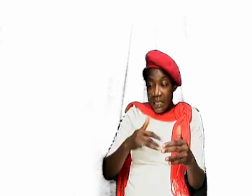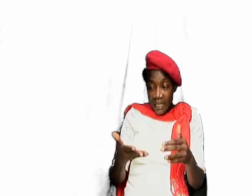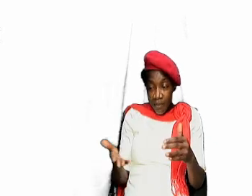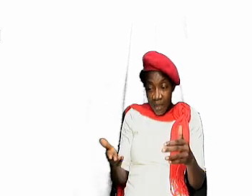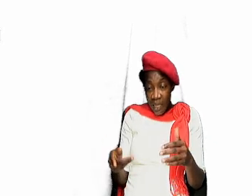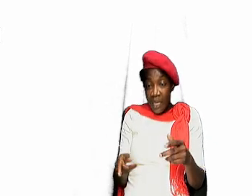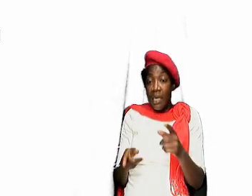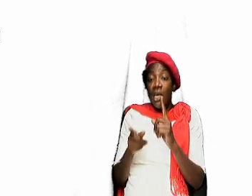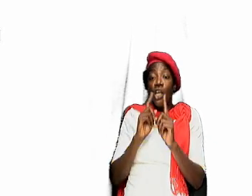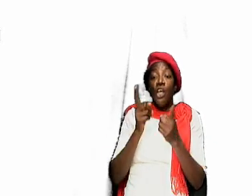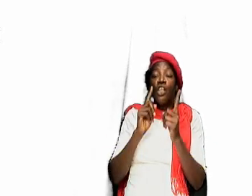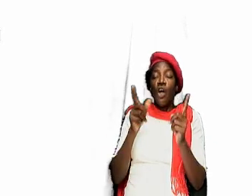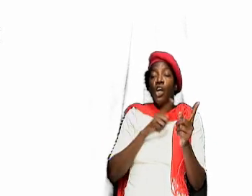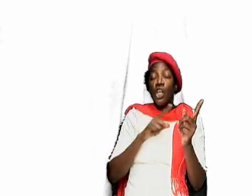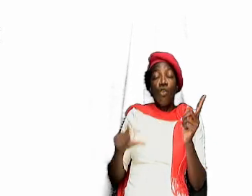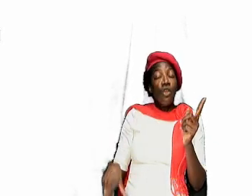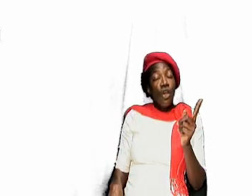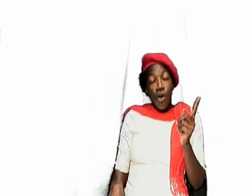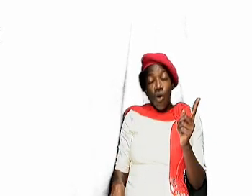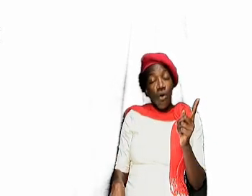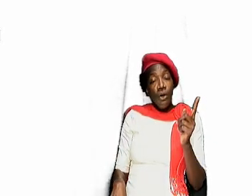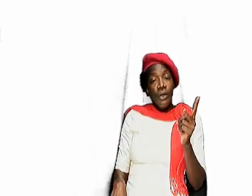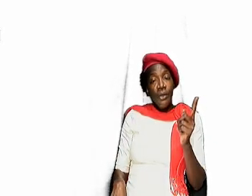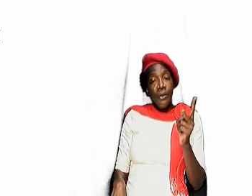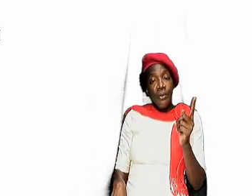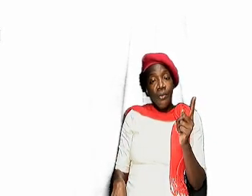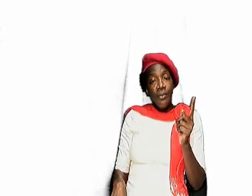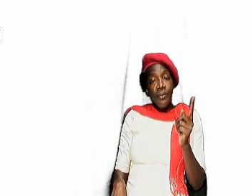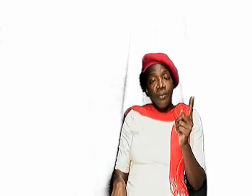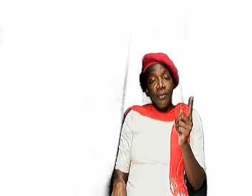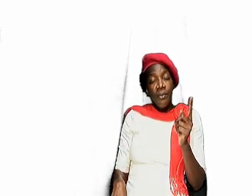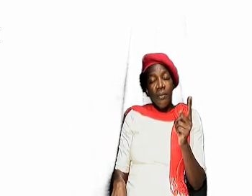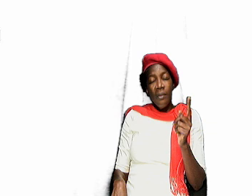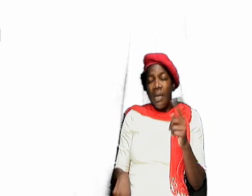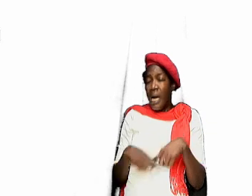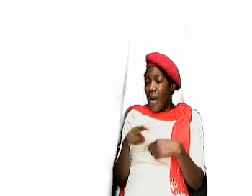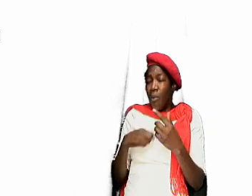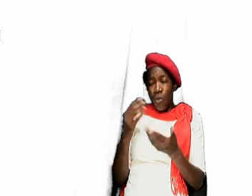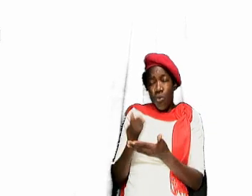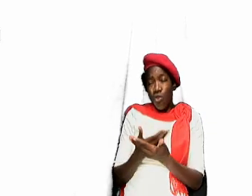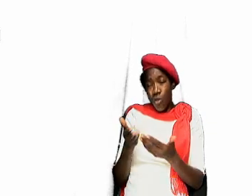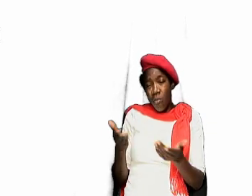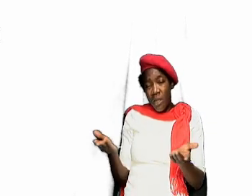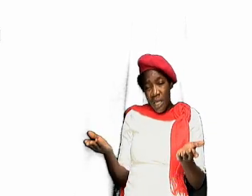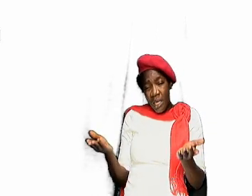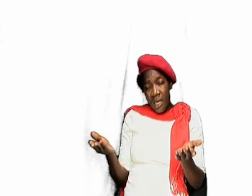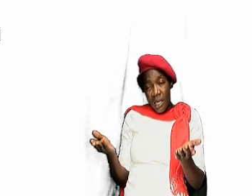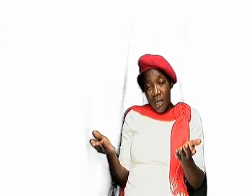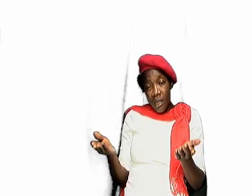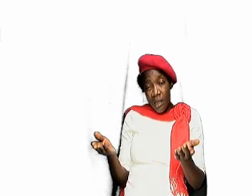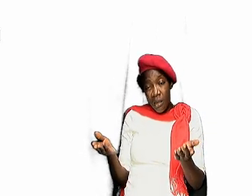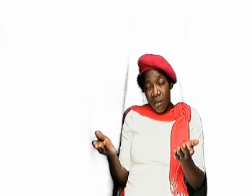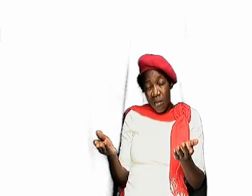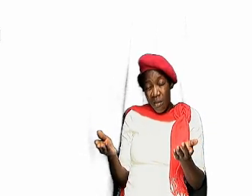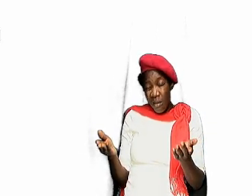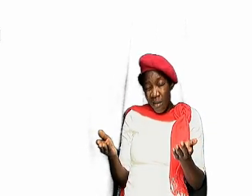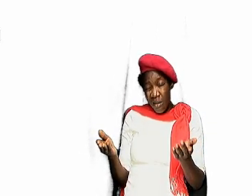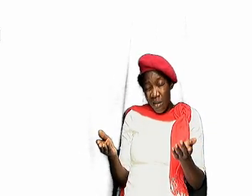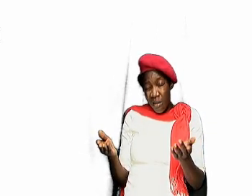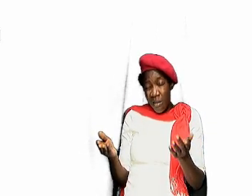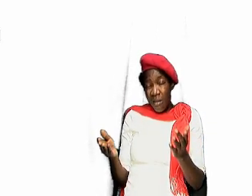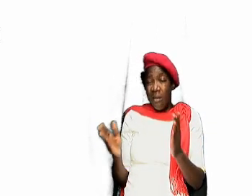are talking to the Lord about a particular thing, no doubt we will